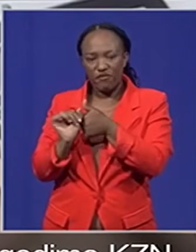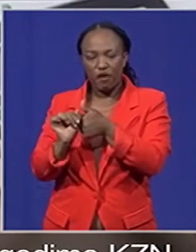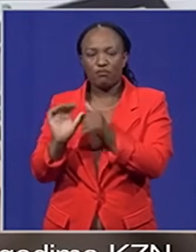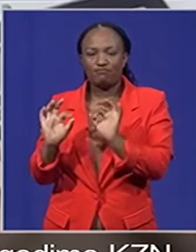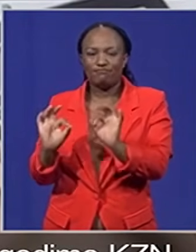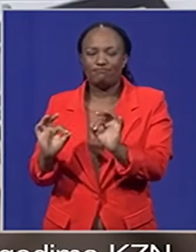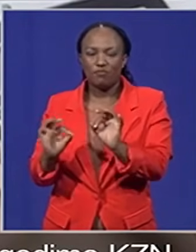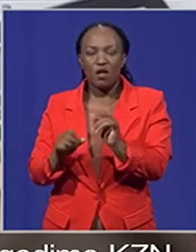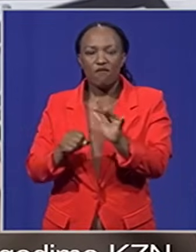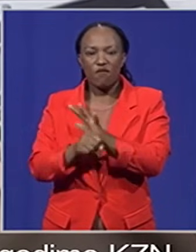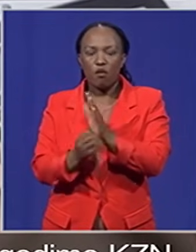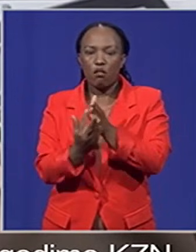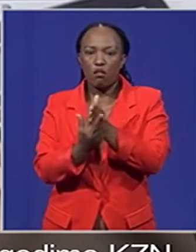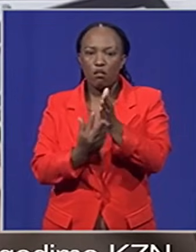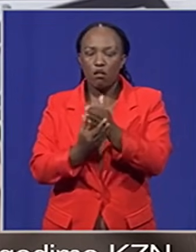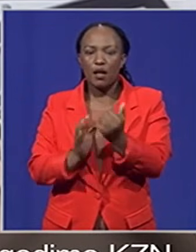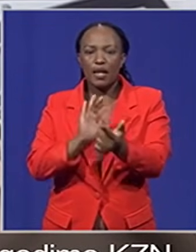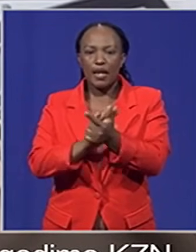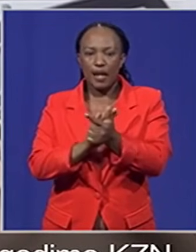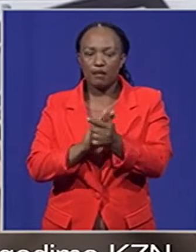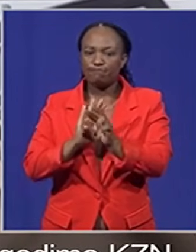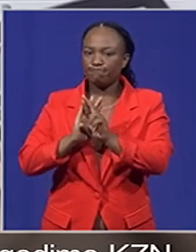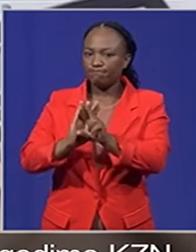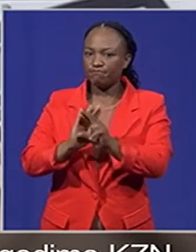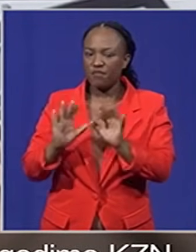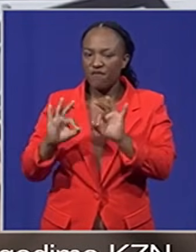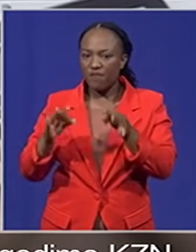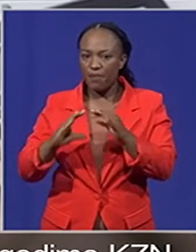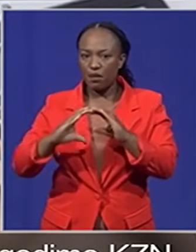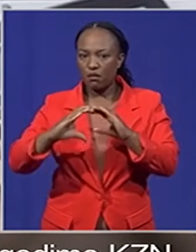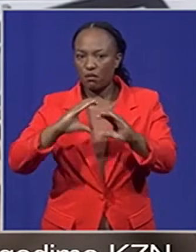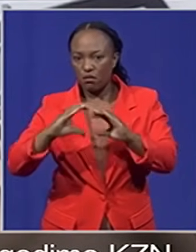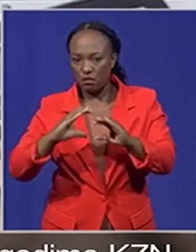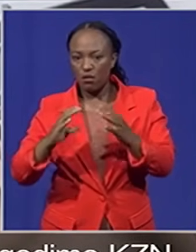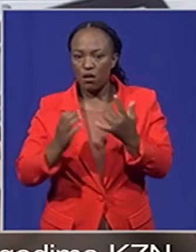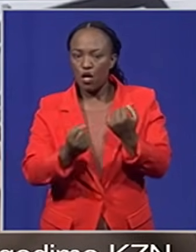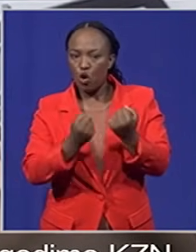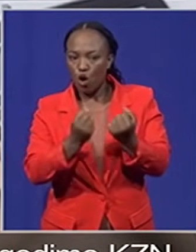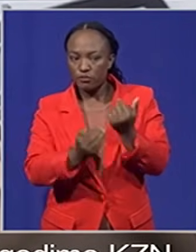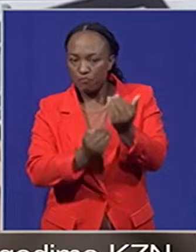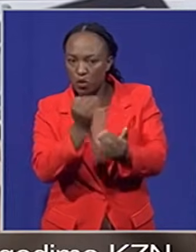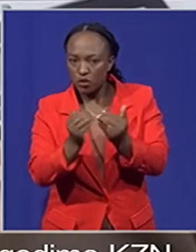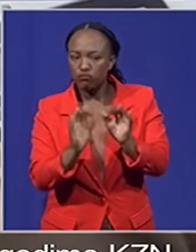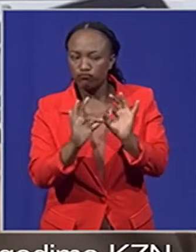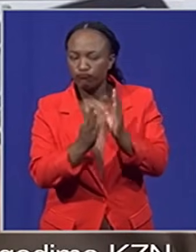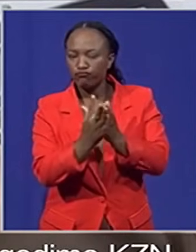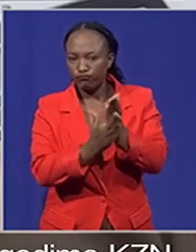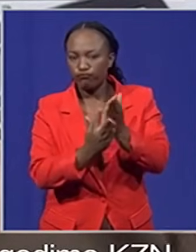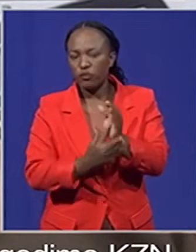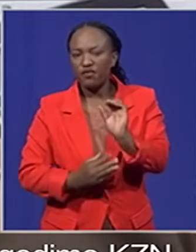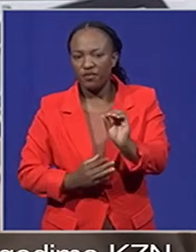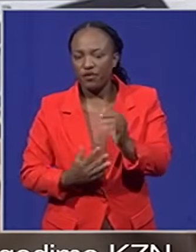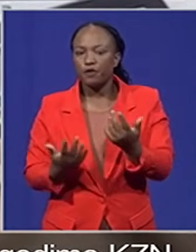will retain full access to legal representation, family communication, and court processes. All